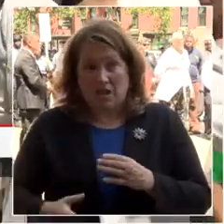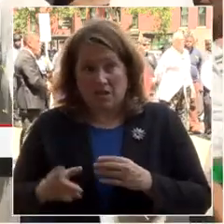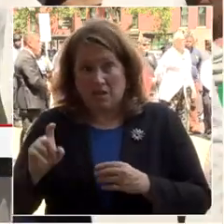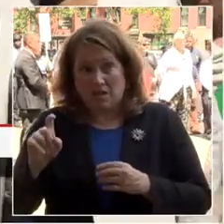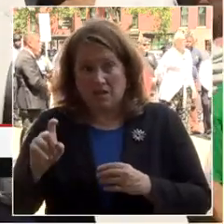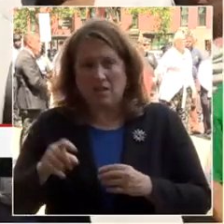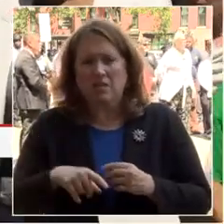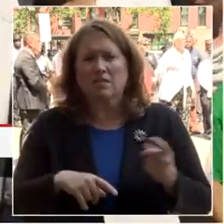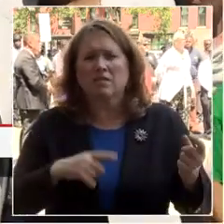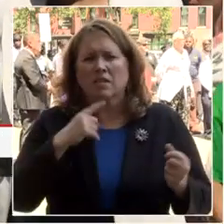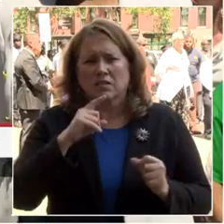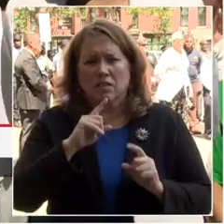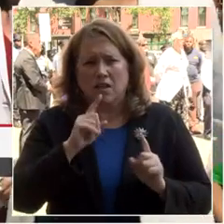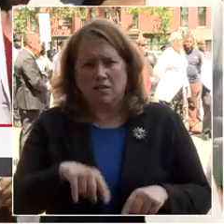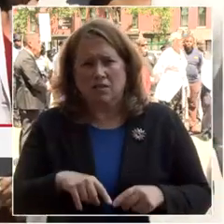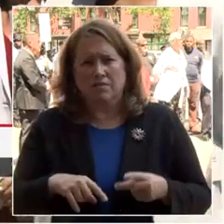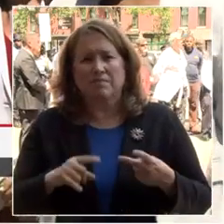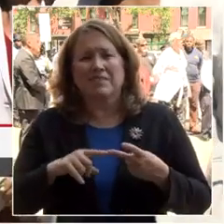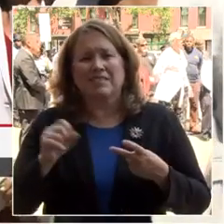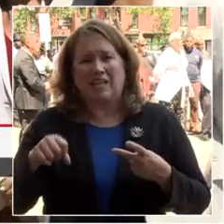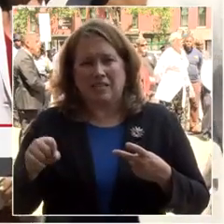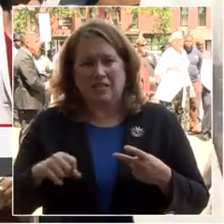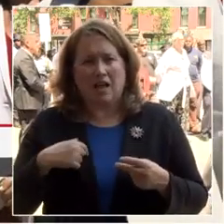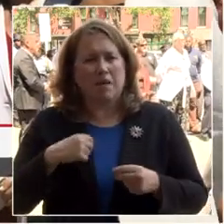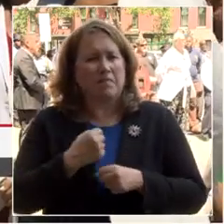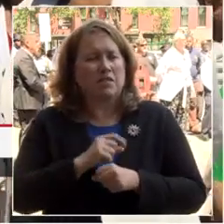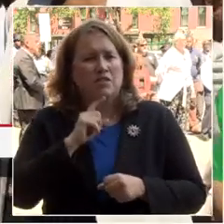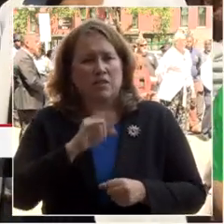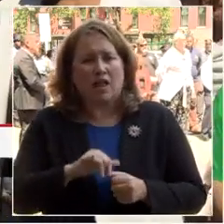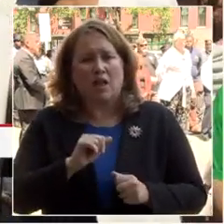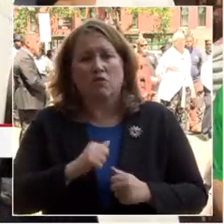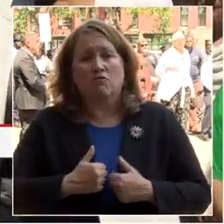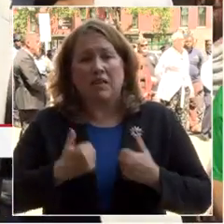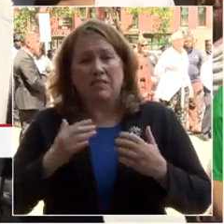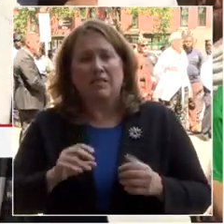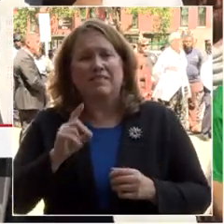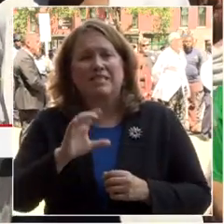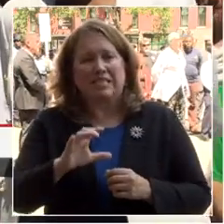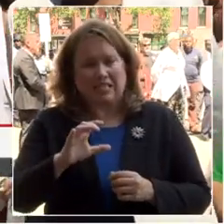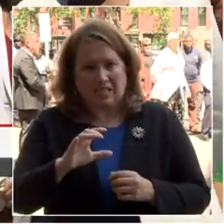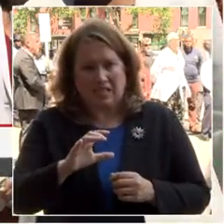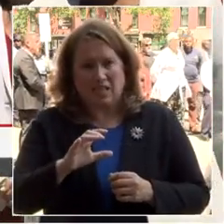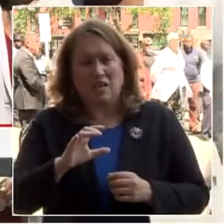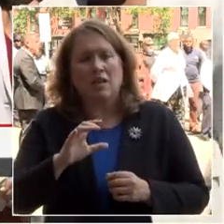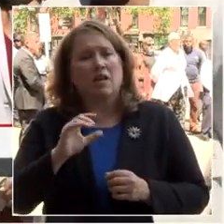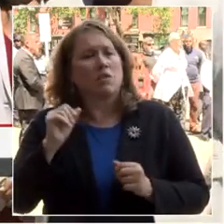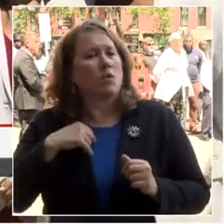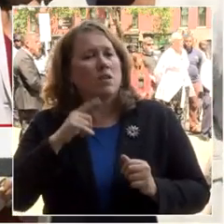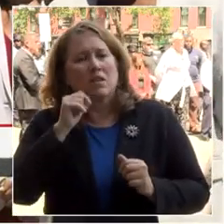answer your question, James, I can assure the residents of the District of Columbia that we're not